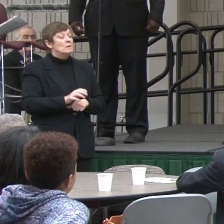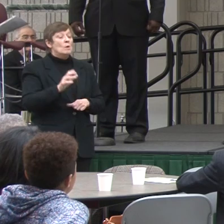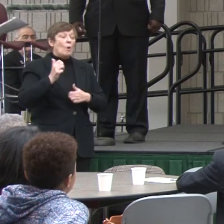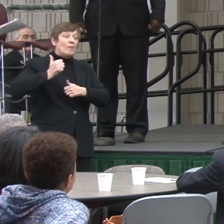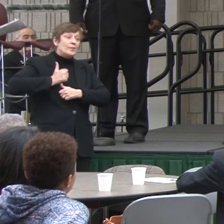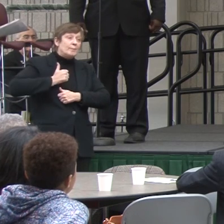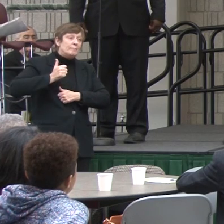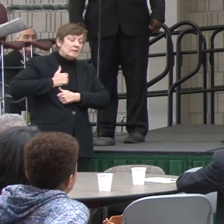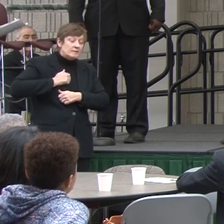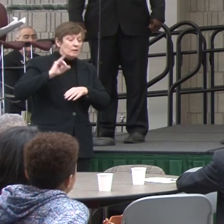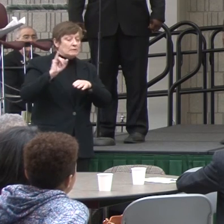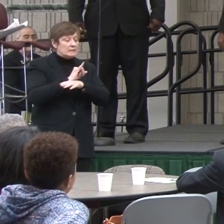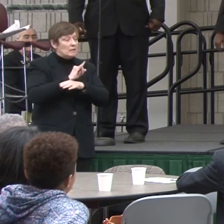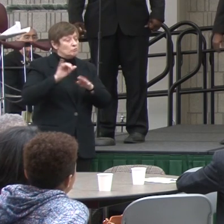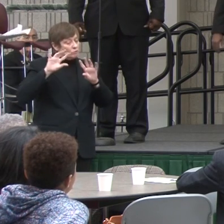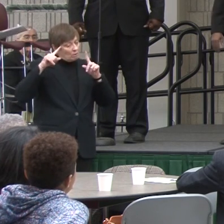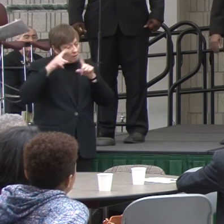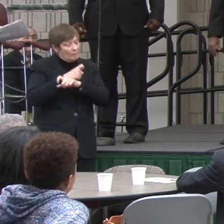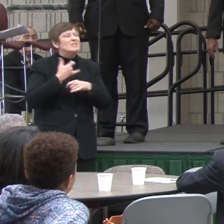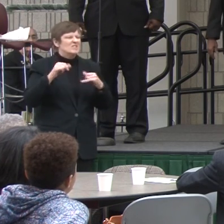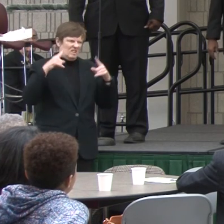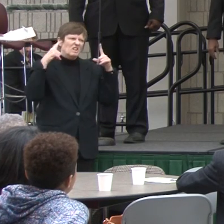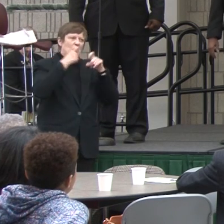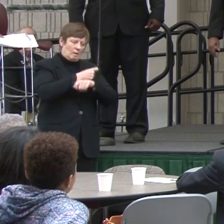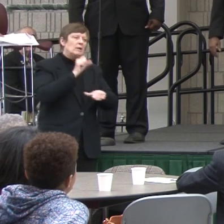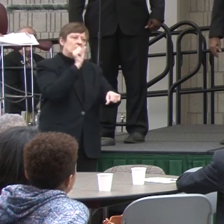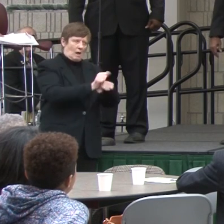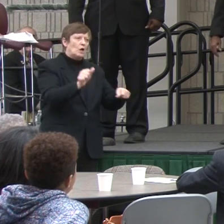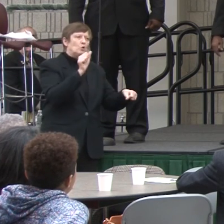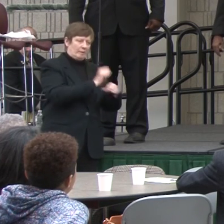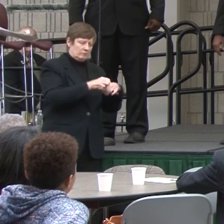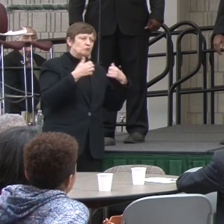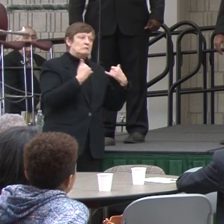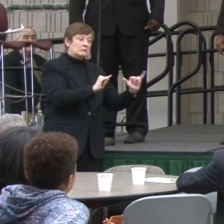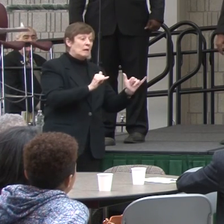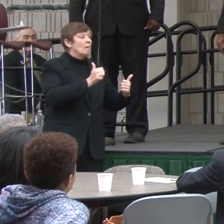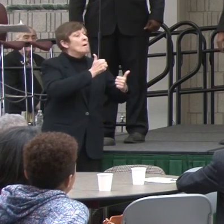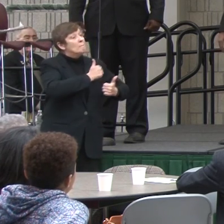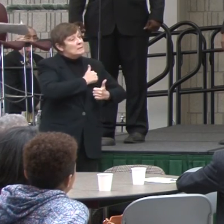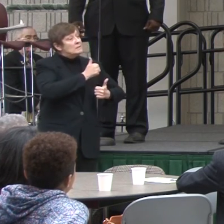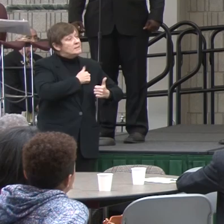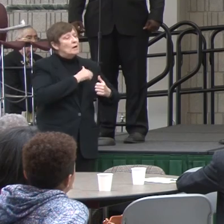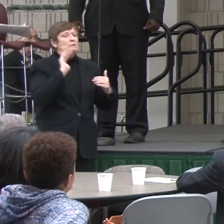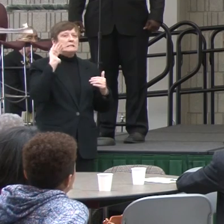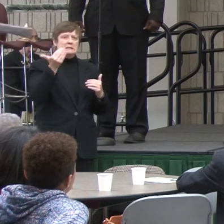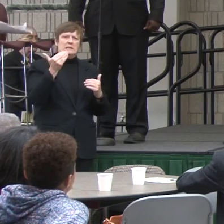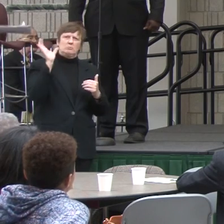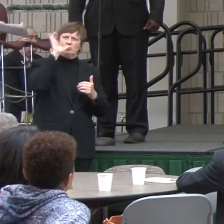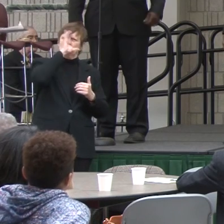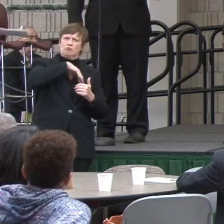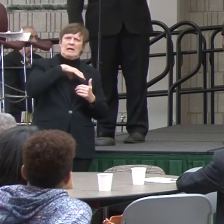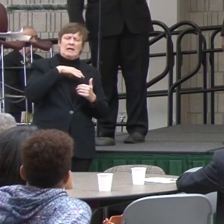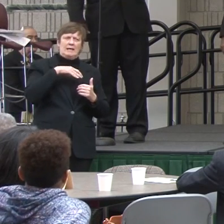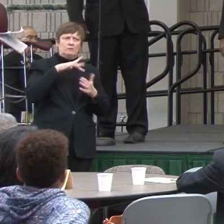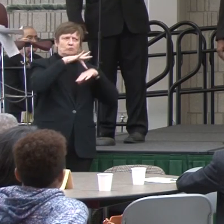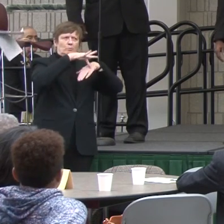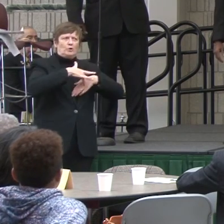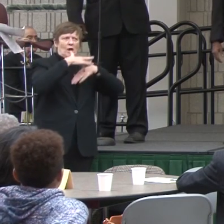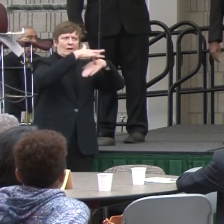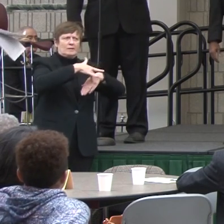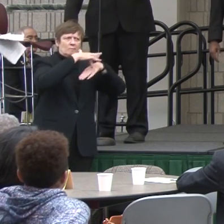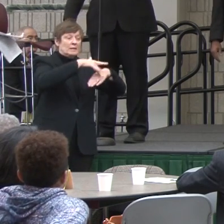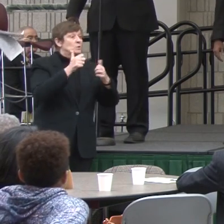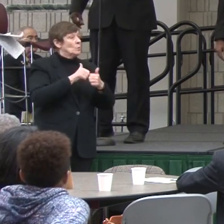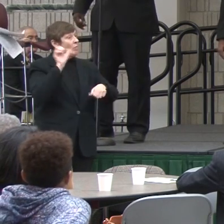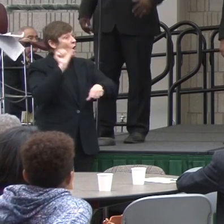military-industrial complex remains a complex occupation. And the military seems to have a strange preoccupation with